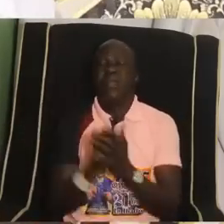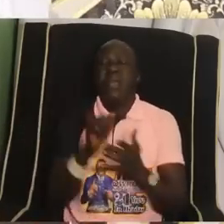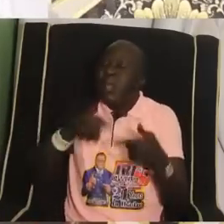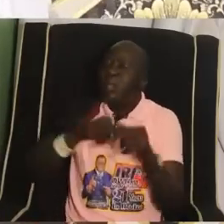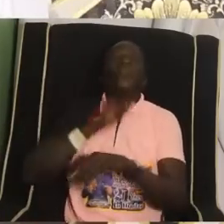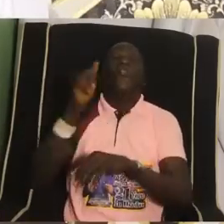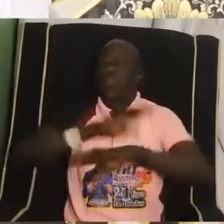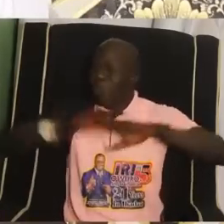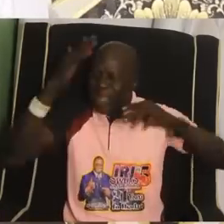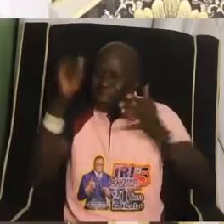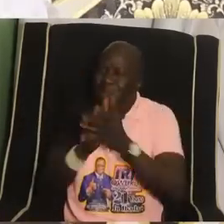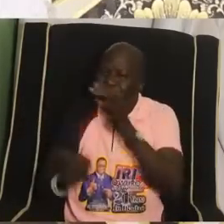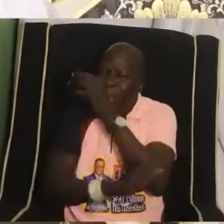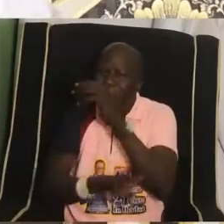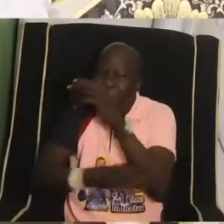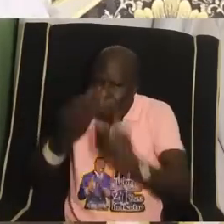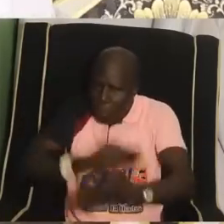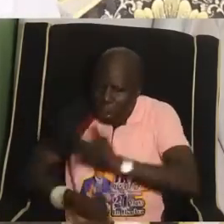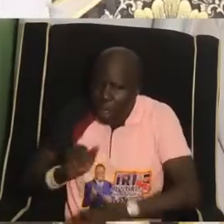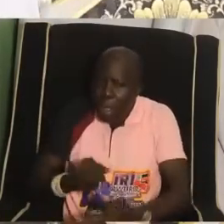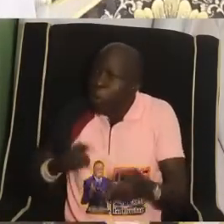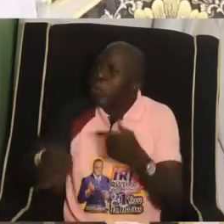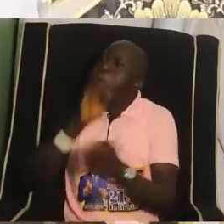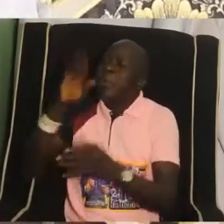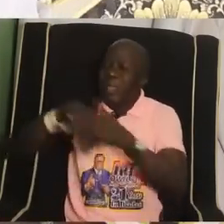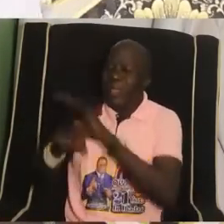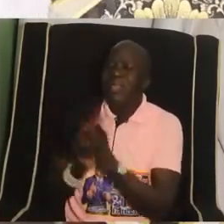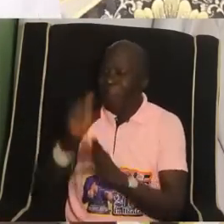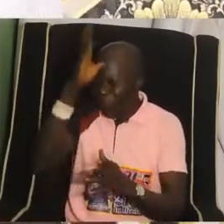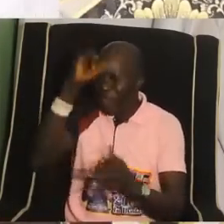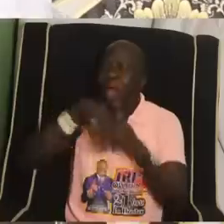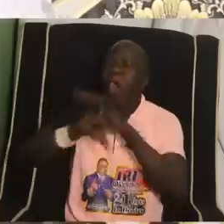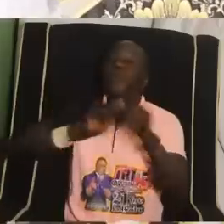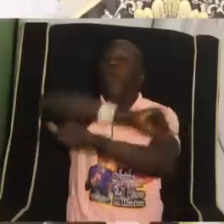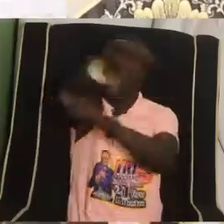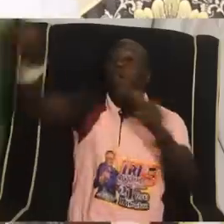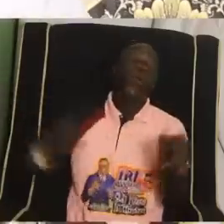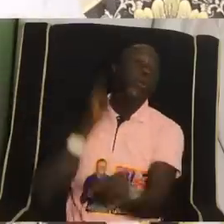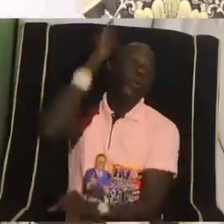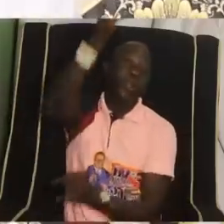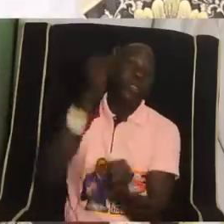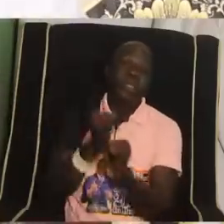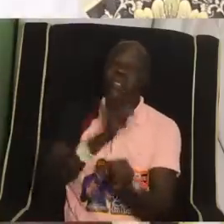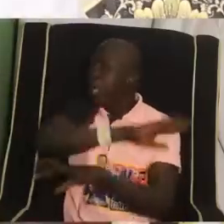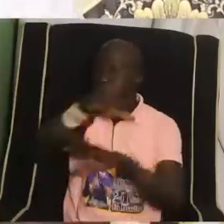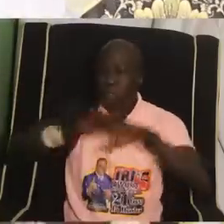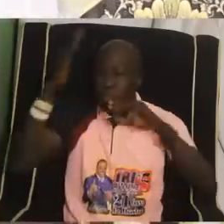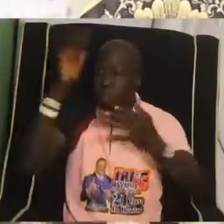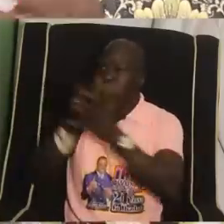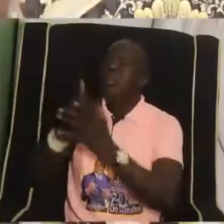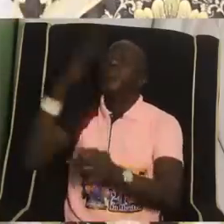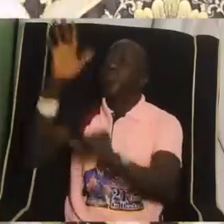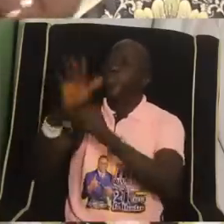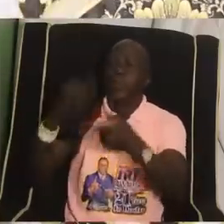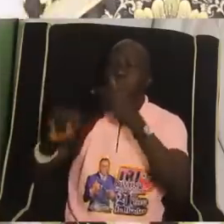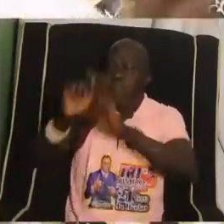bi mo laje. No knowing that Adam will have children in life. Ase yo di baba rile ede. No knowing that he will become a father of many nations. Ase ile yo pada se laye. No know that promise